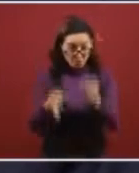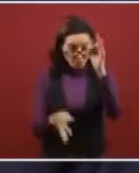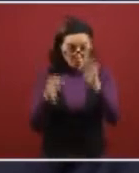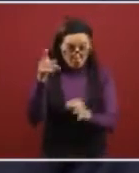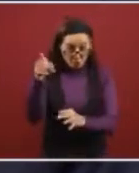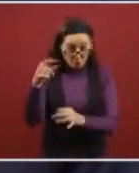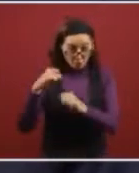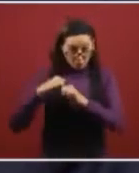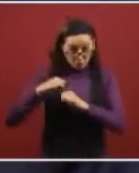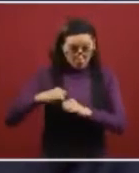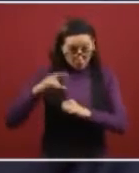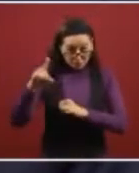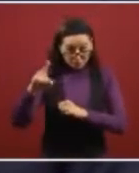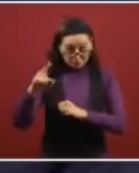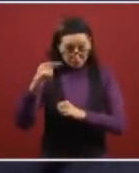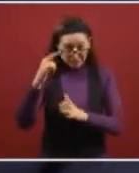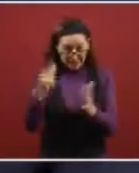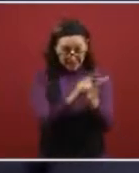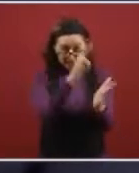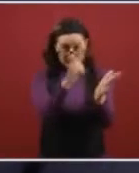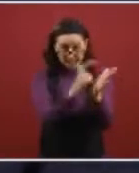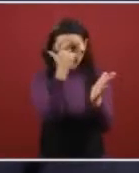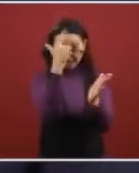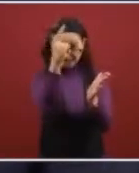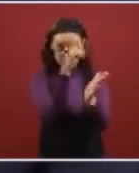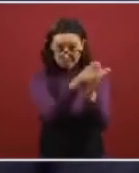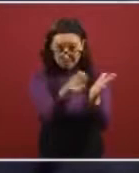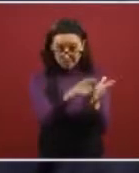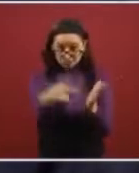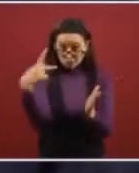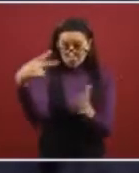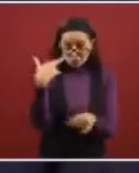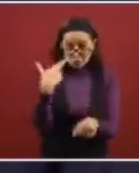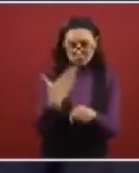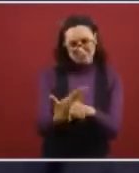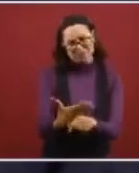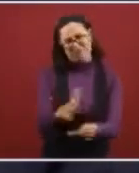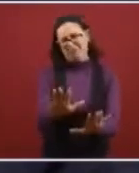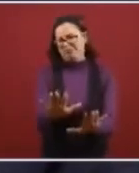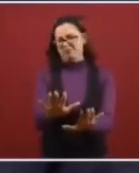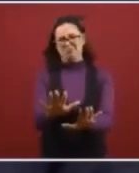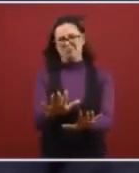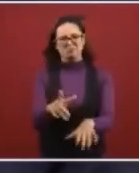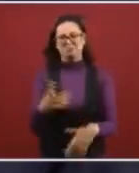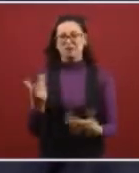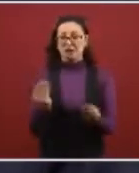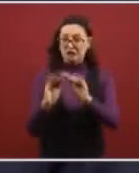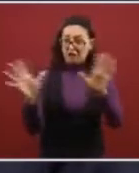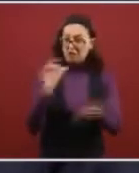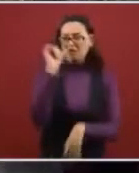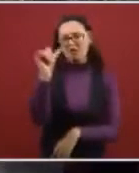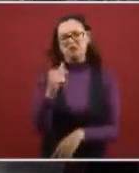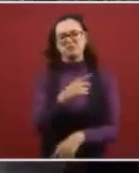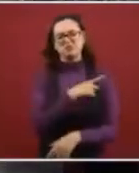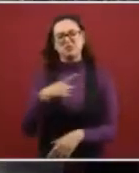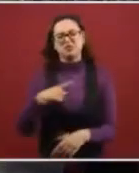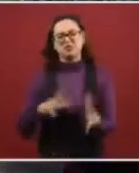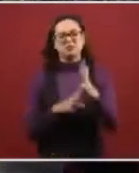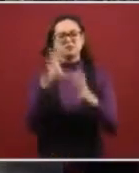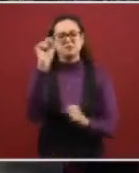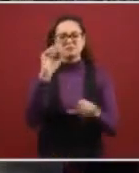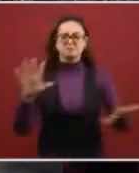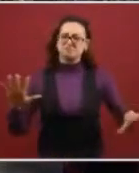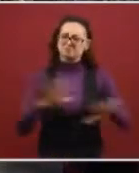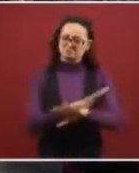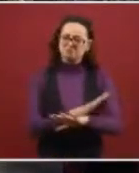for judicial, the judicial power. Entonces, then, reforma constitucional. We need es que to reform the Constitution. El